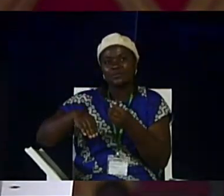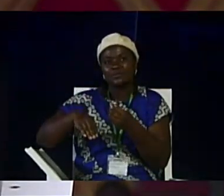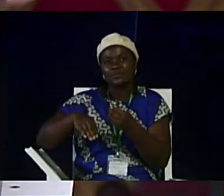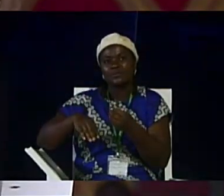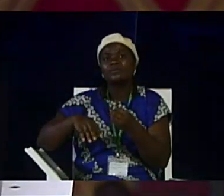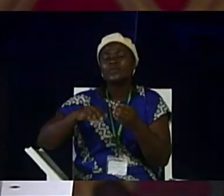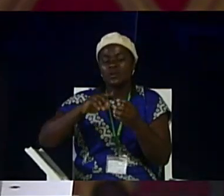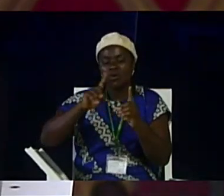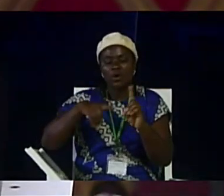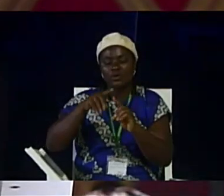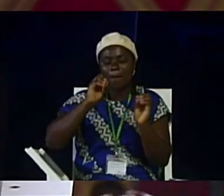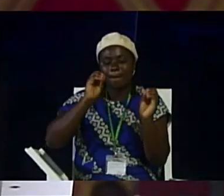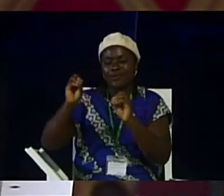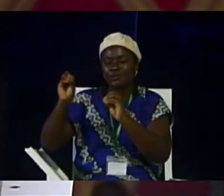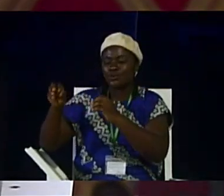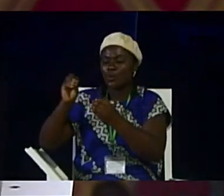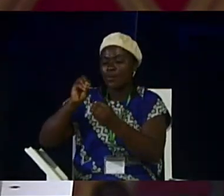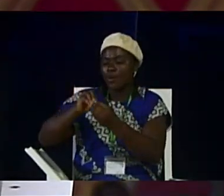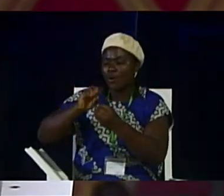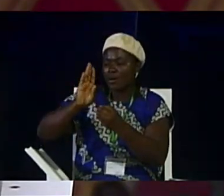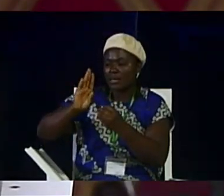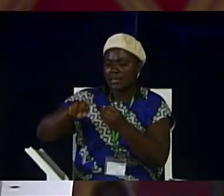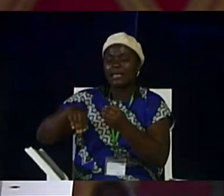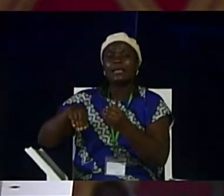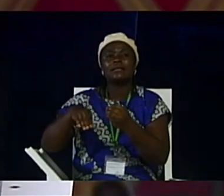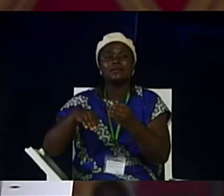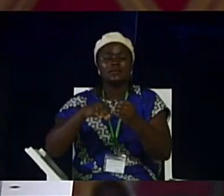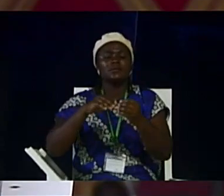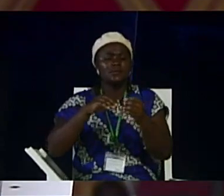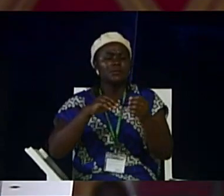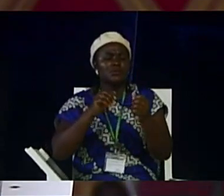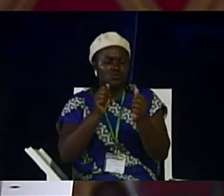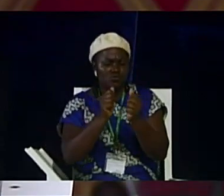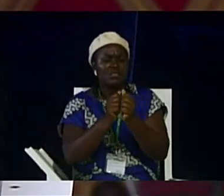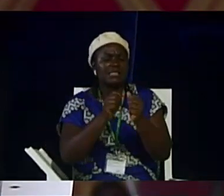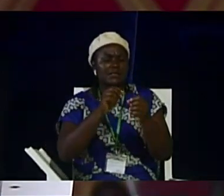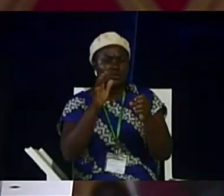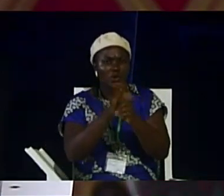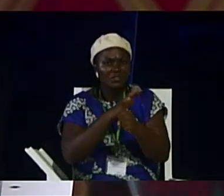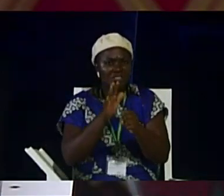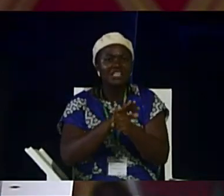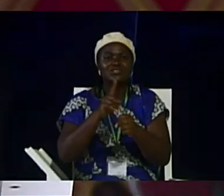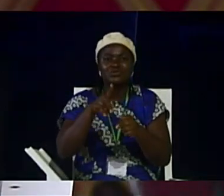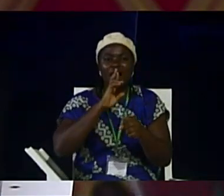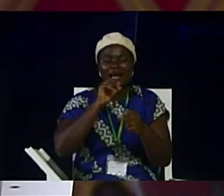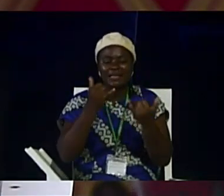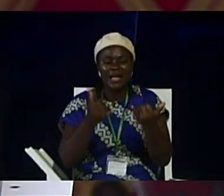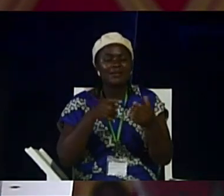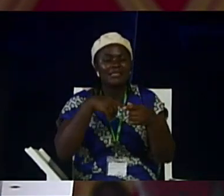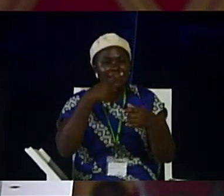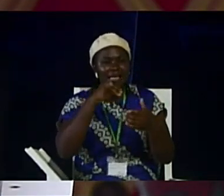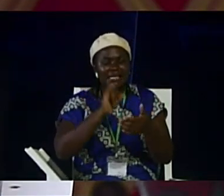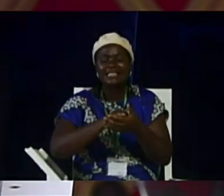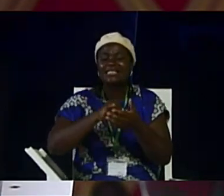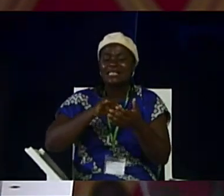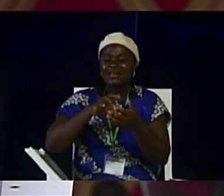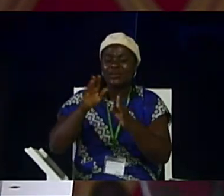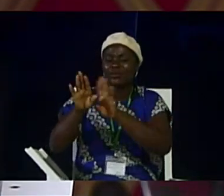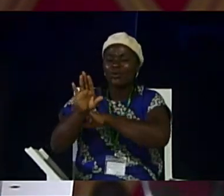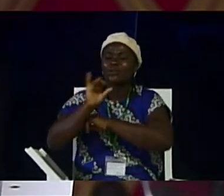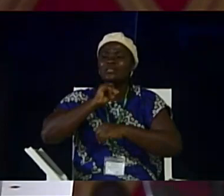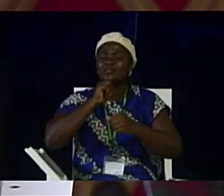put more than in front of sufficient, you are now saying that God is not just